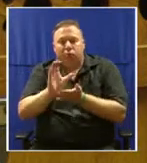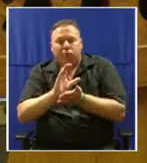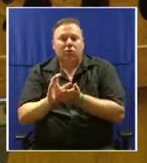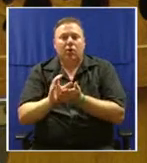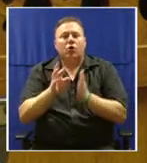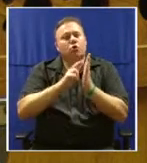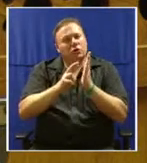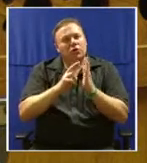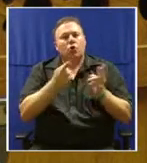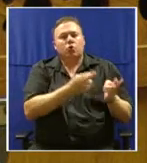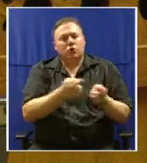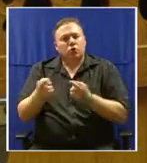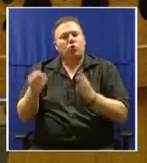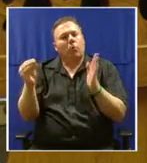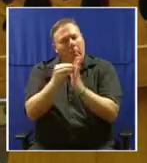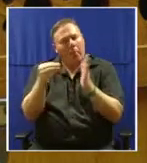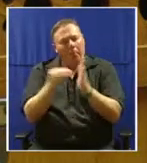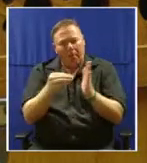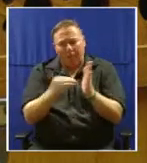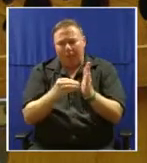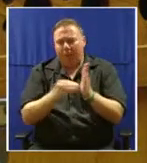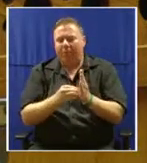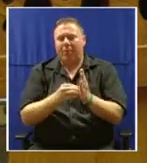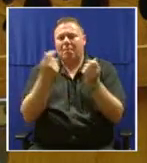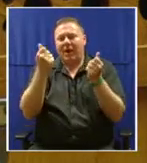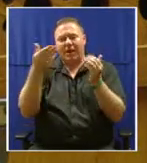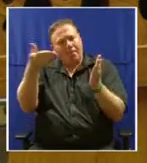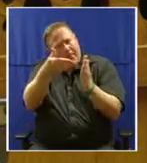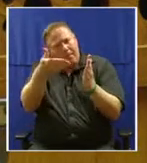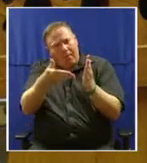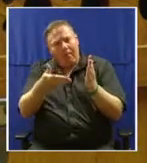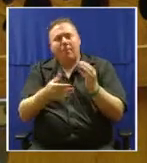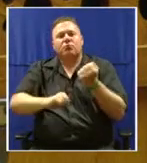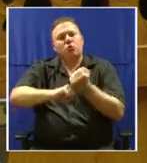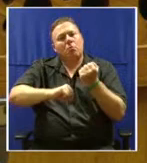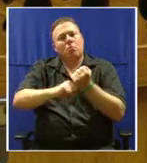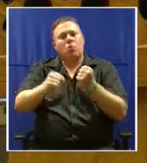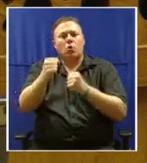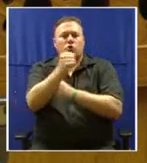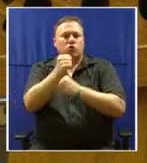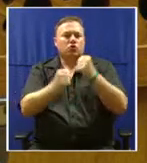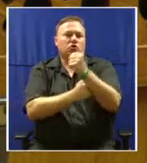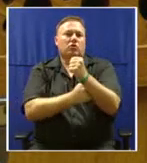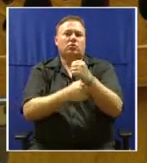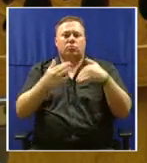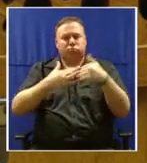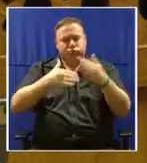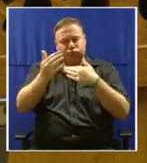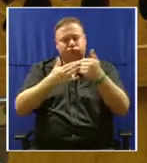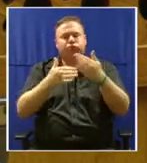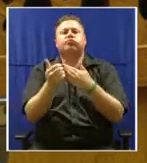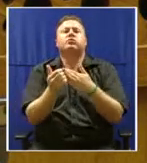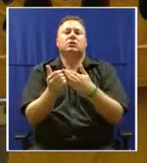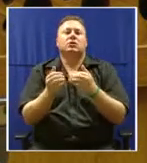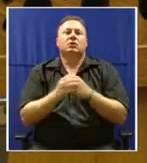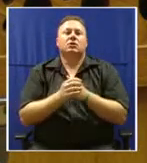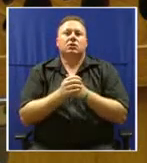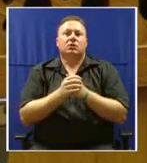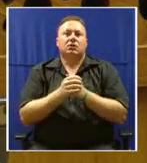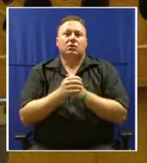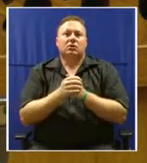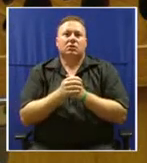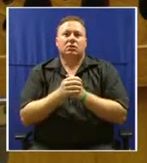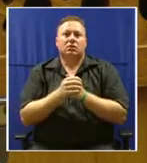committed from the fiscus to support the construction and rehabilitation of the